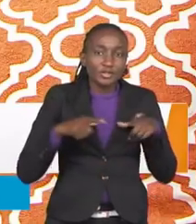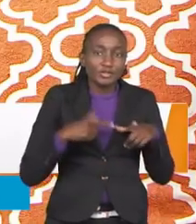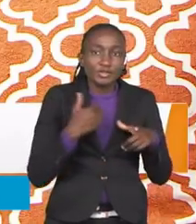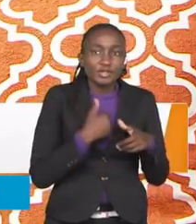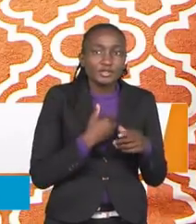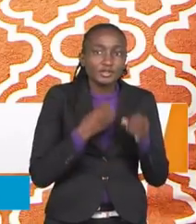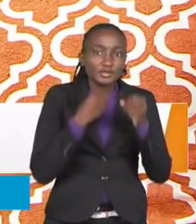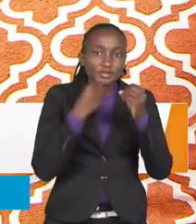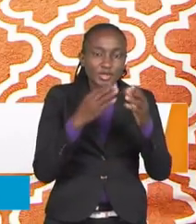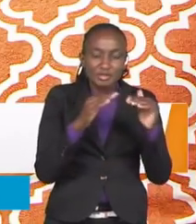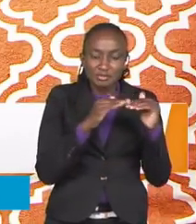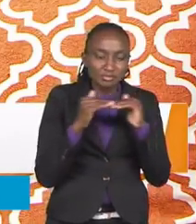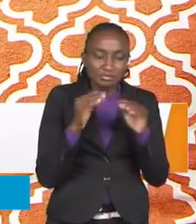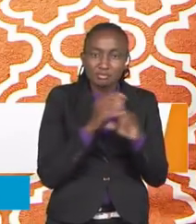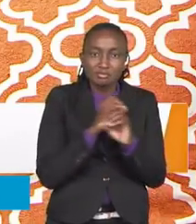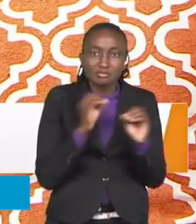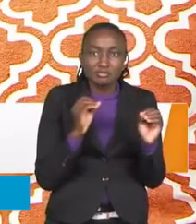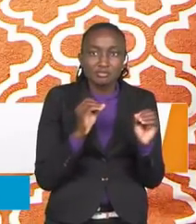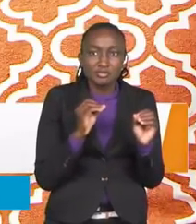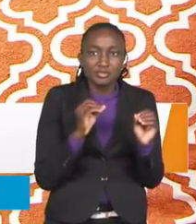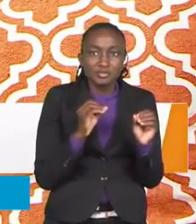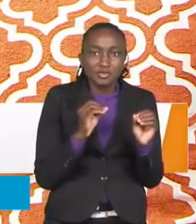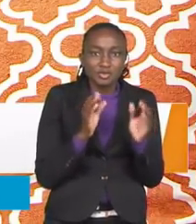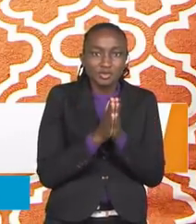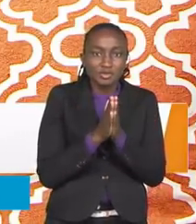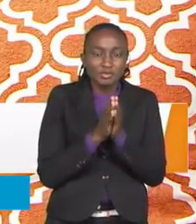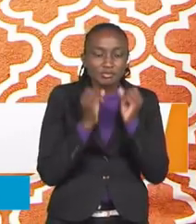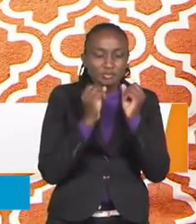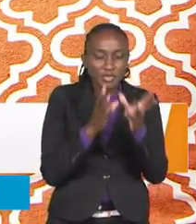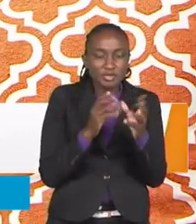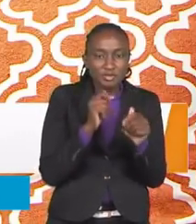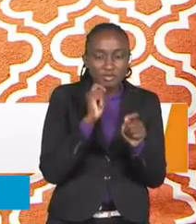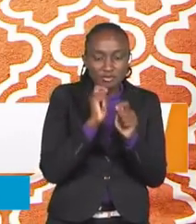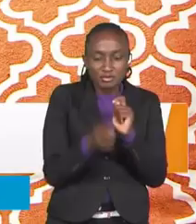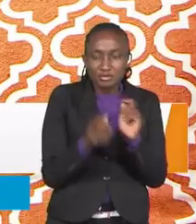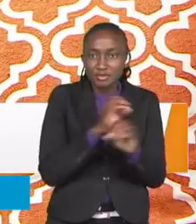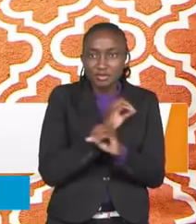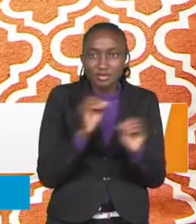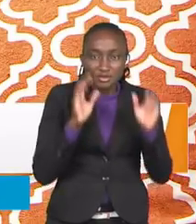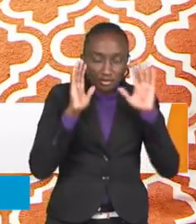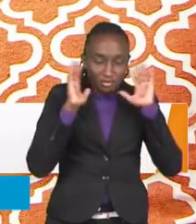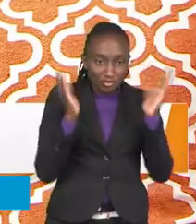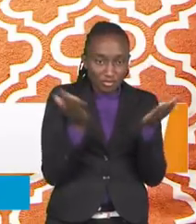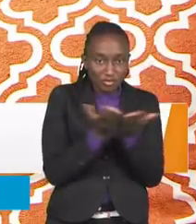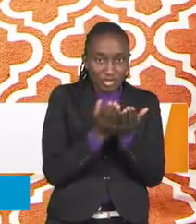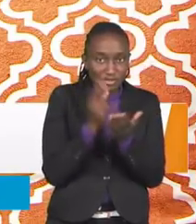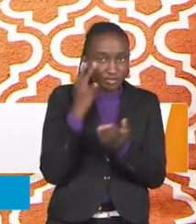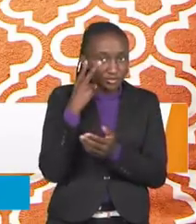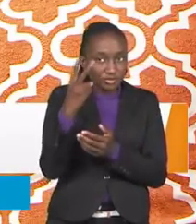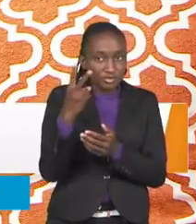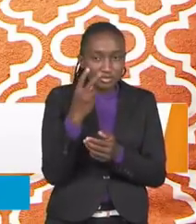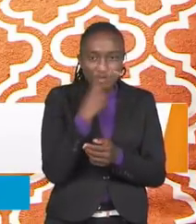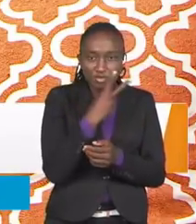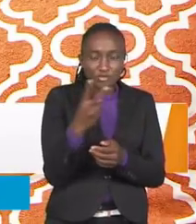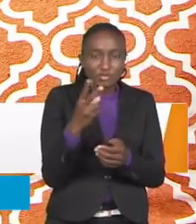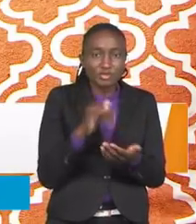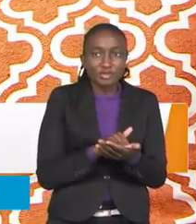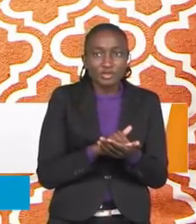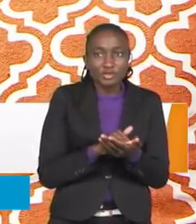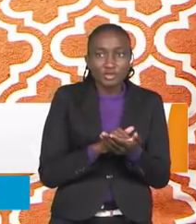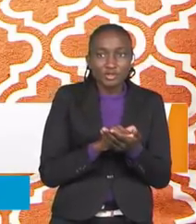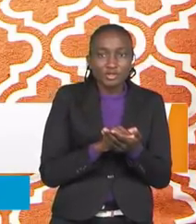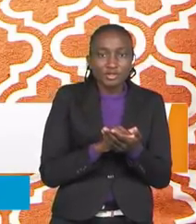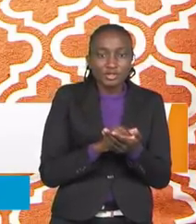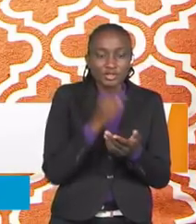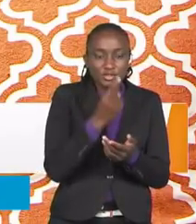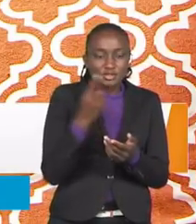many inequalities and so many injustices. And World Vision is looking at those at every angle.